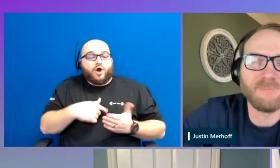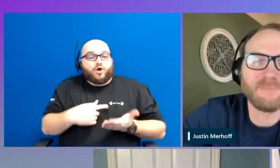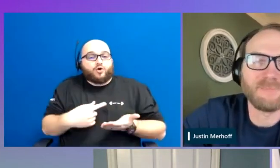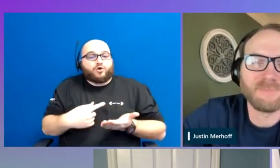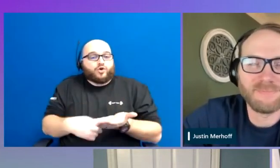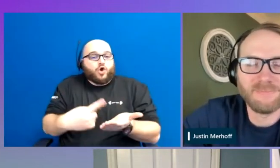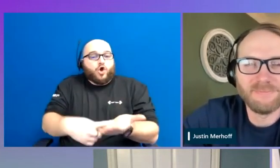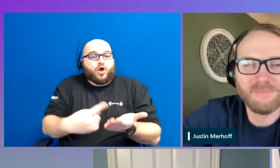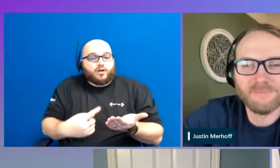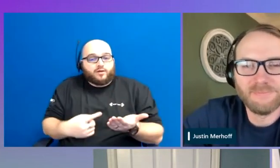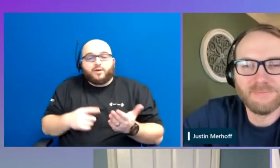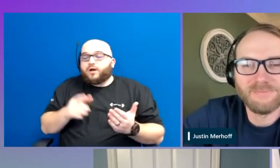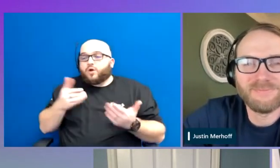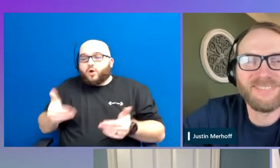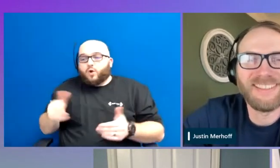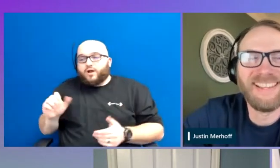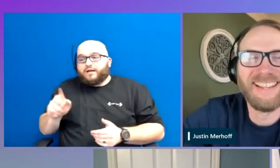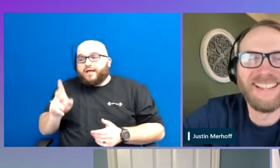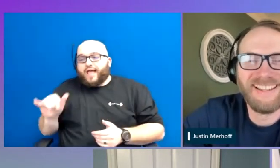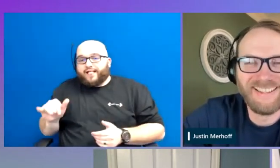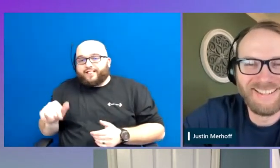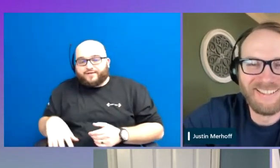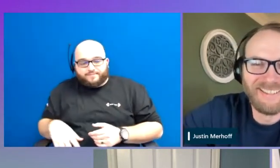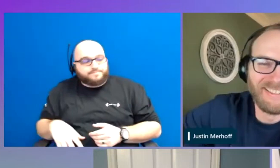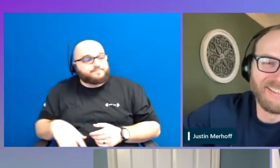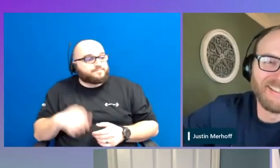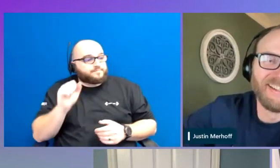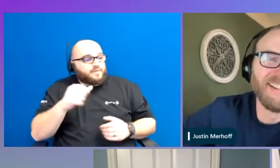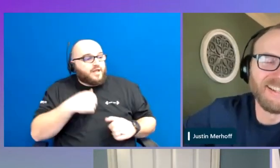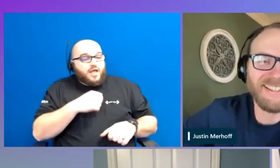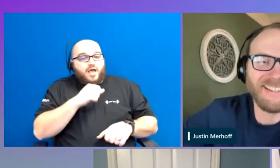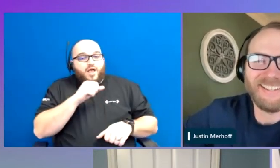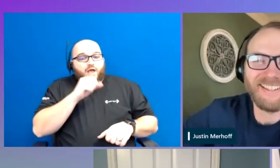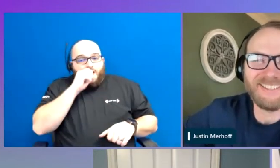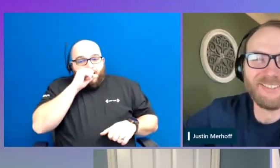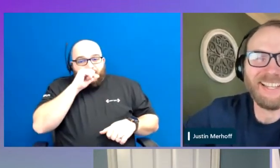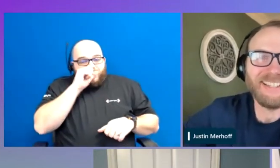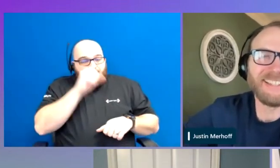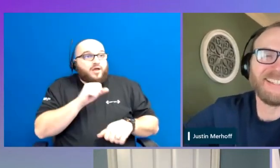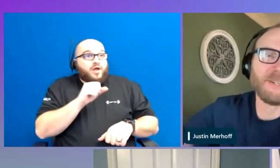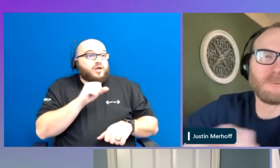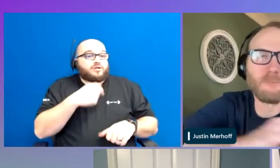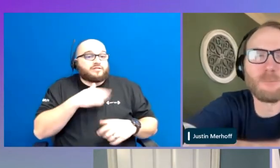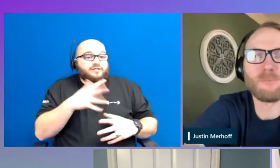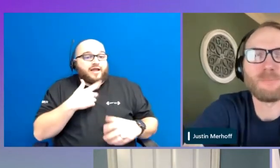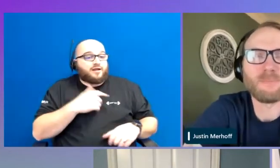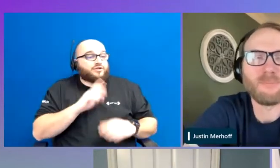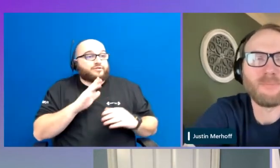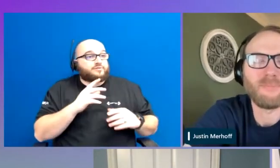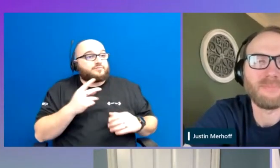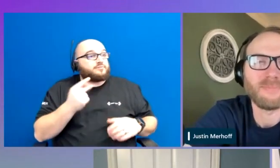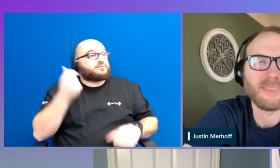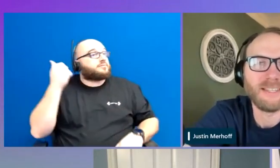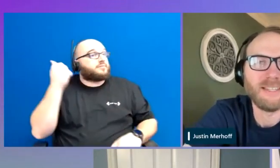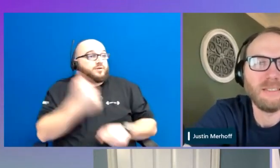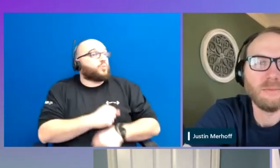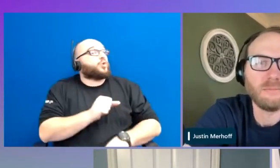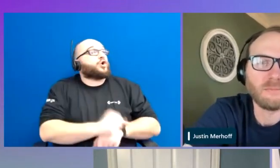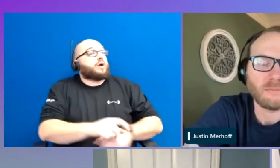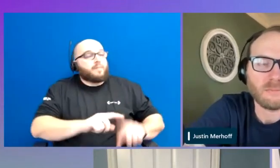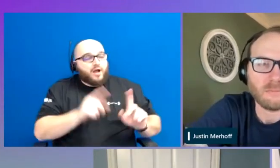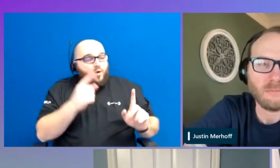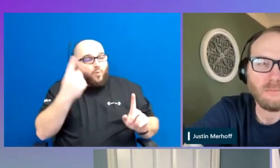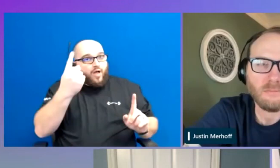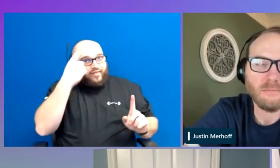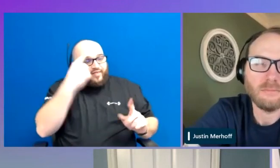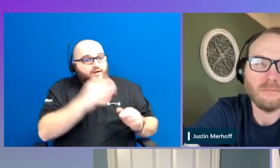Yeah, I didn't want to interrupt you. Yeah, I kind of went off the tracks with that question there, but yeah, It's okay. I think something that's important to